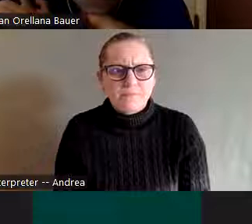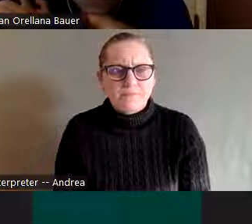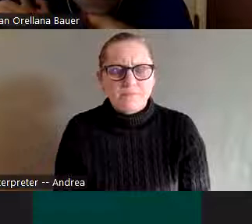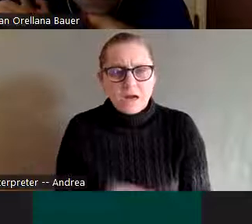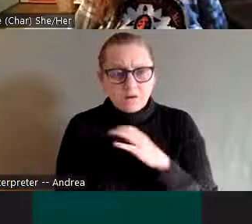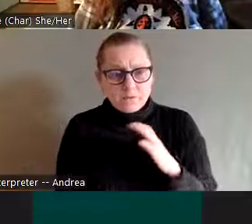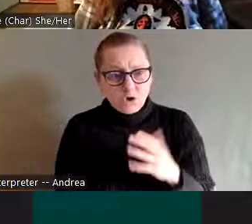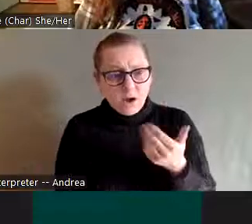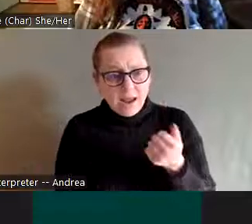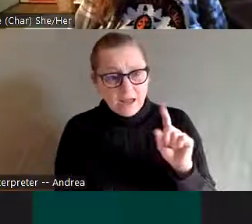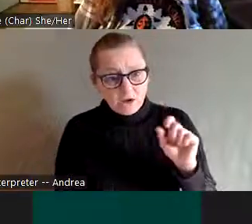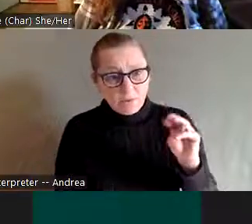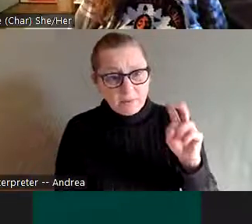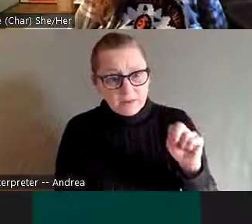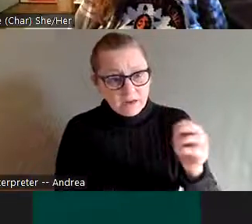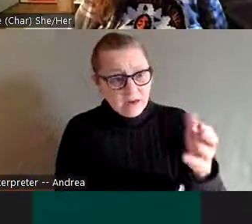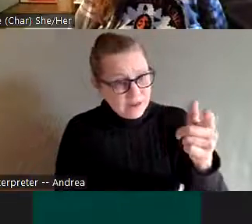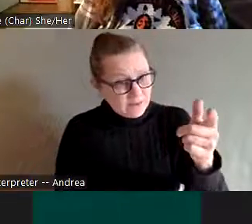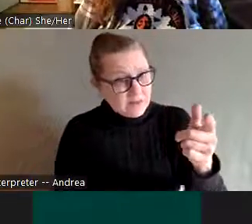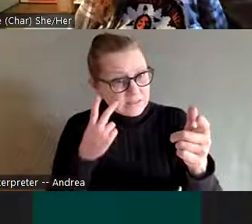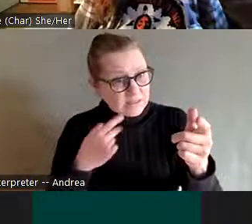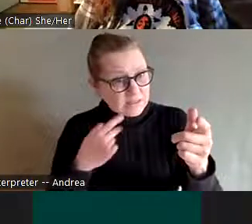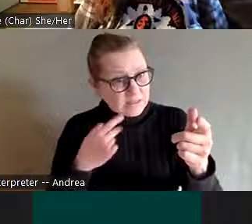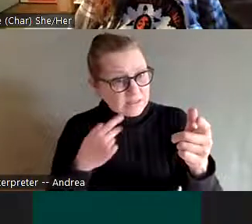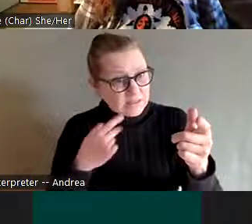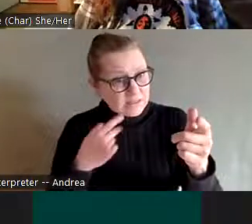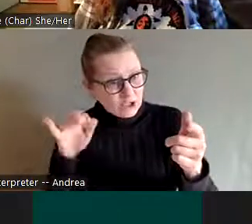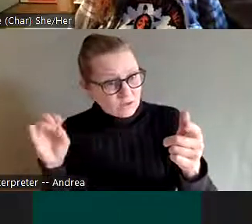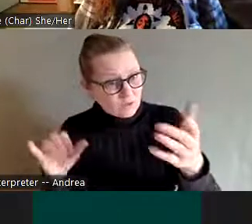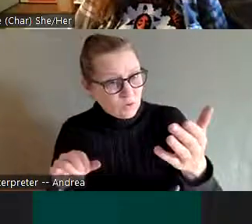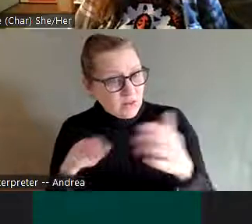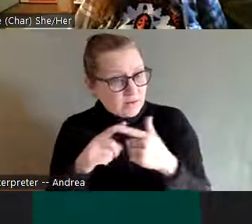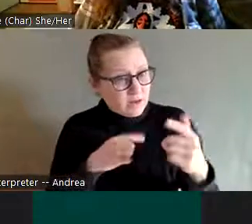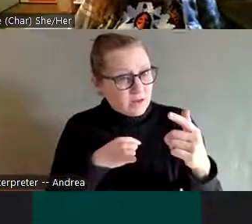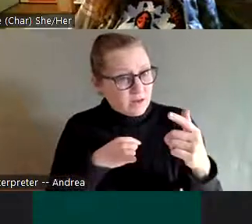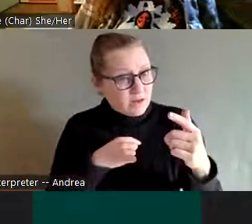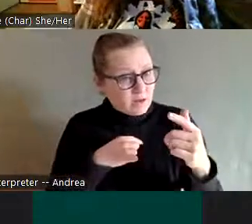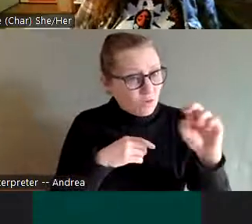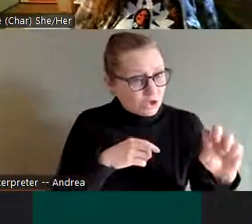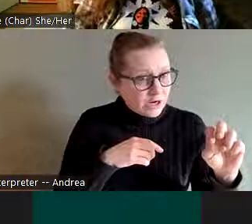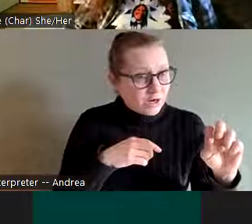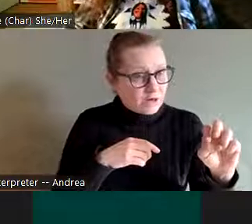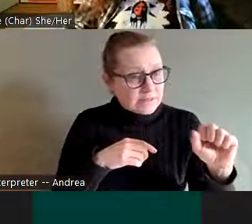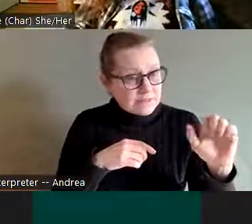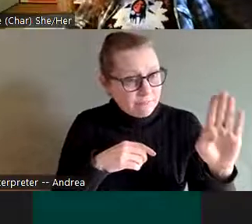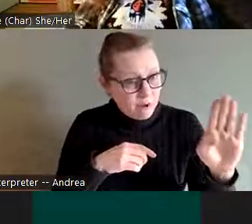Commissioner Handelman, and then I also see Commissioner Jason, and then co-chair Commissioner Seemob.